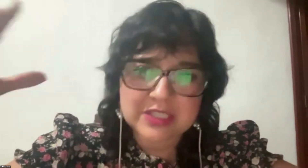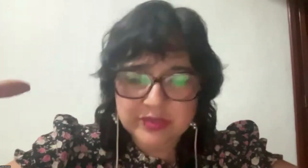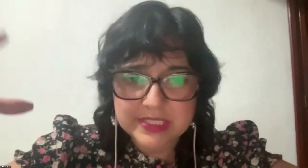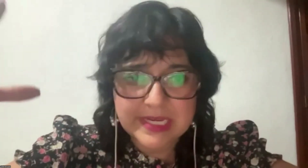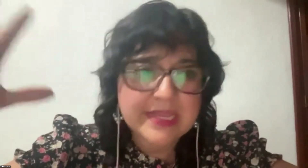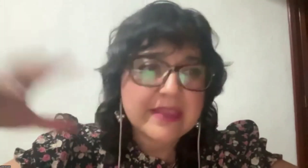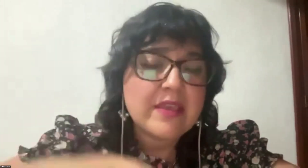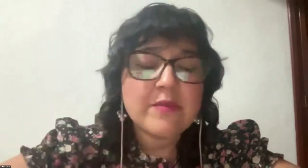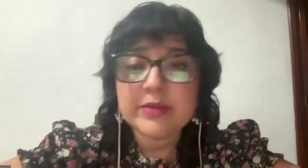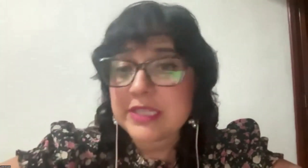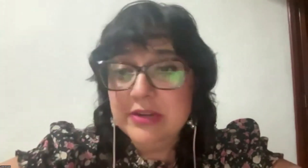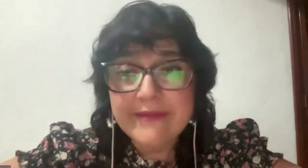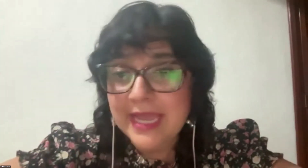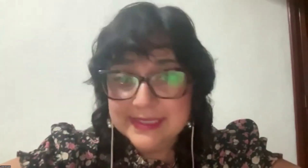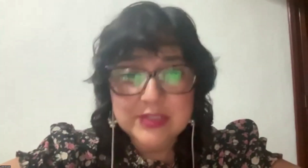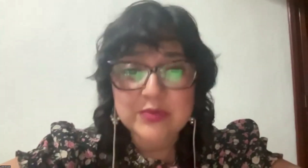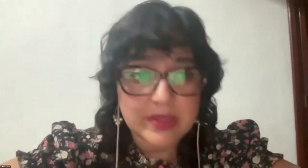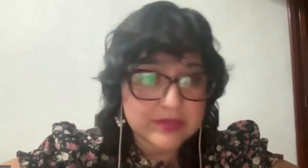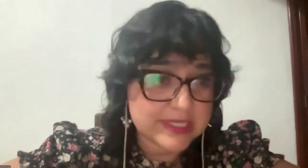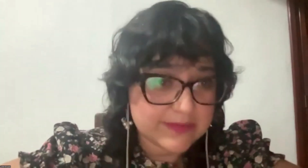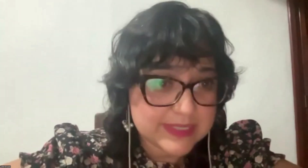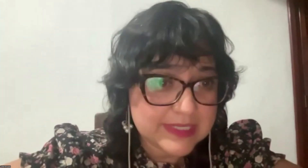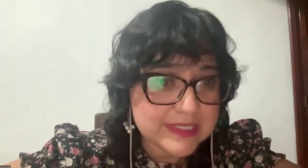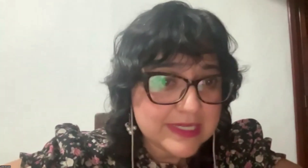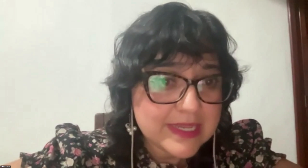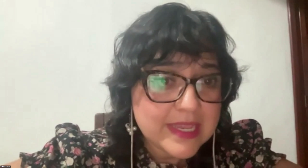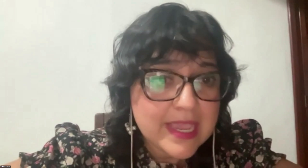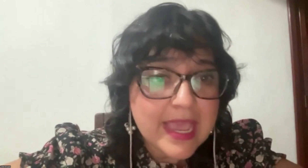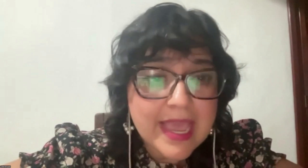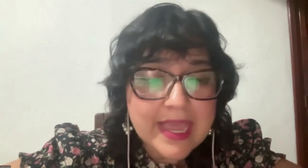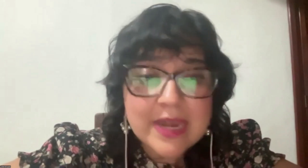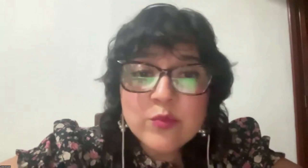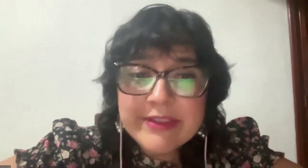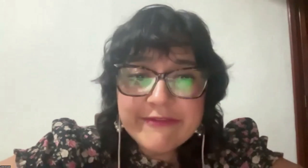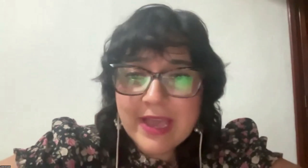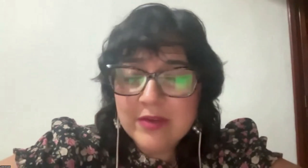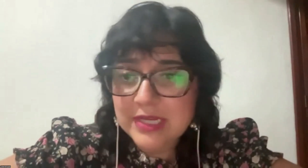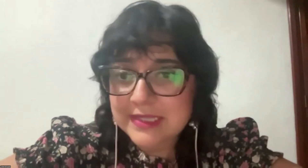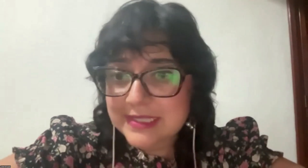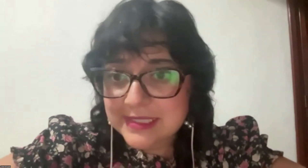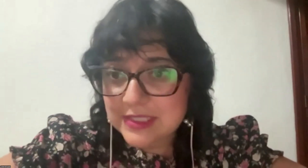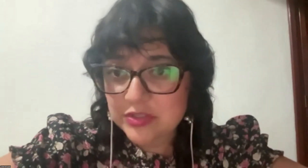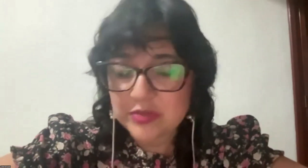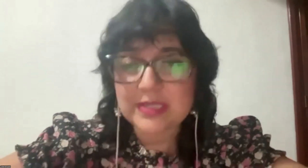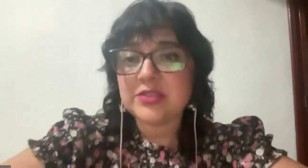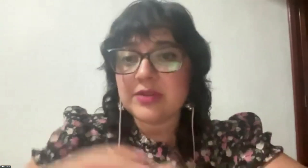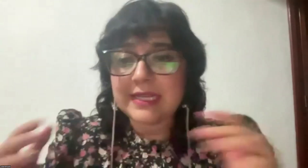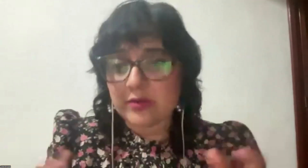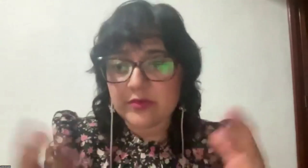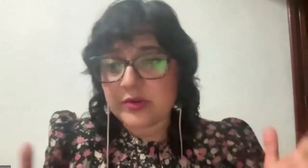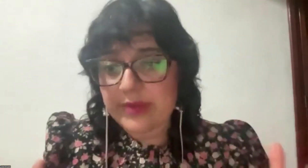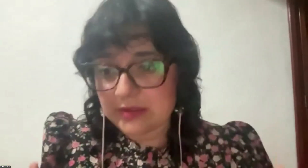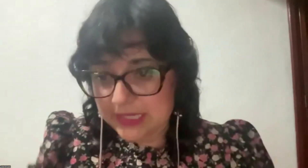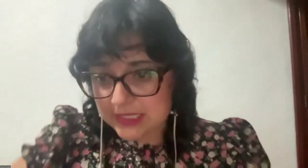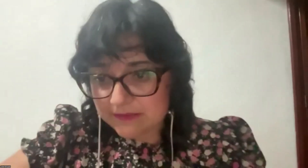have electricity, but they don't have access to other services. And we found that this institution was